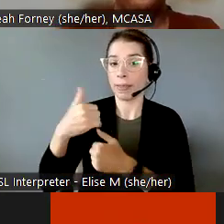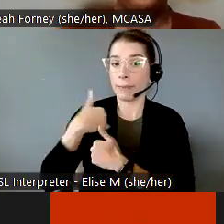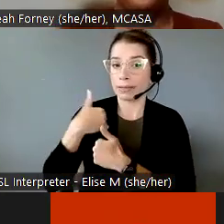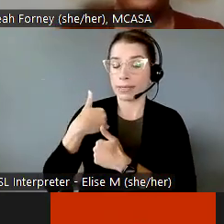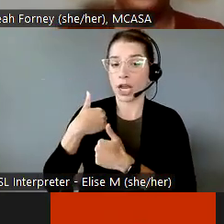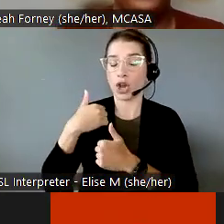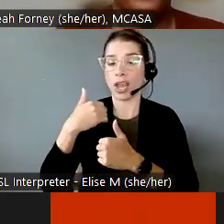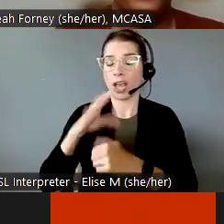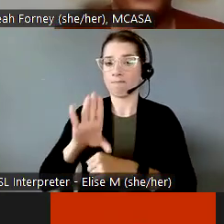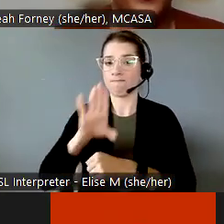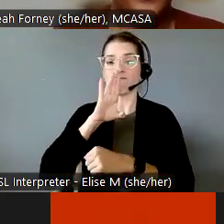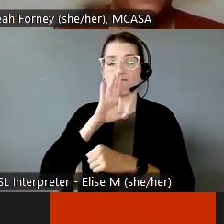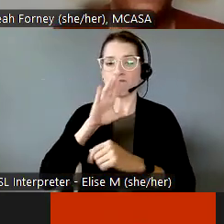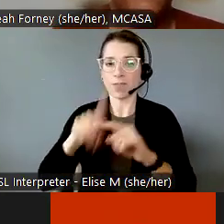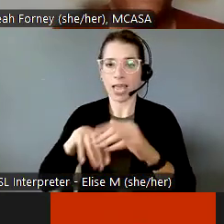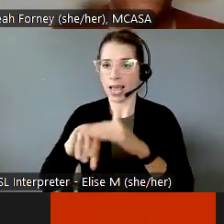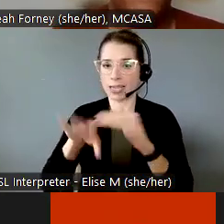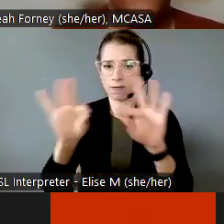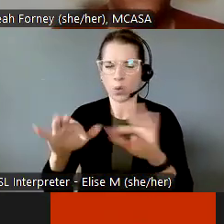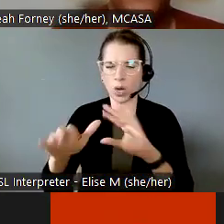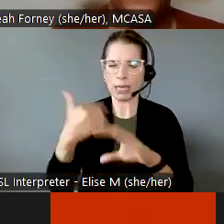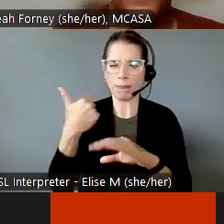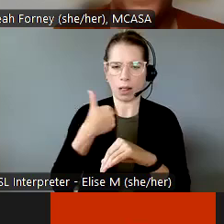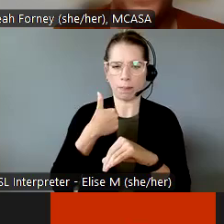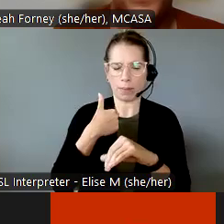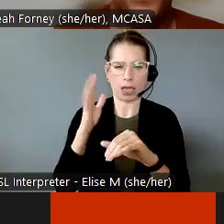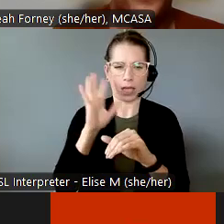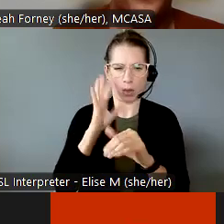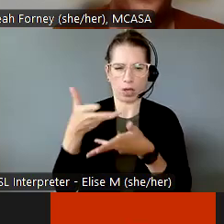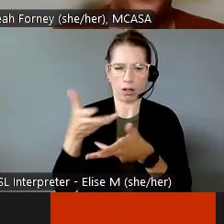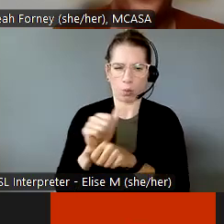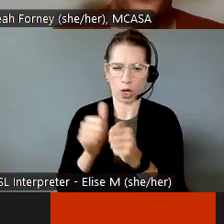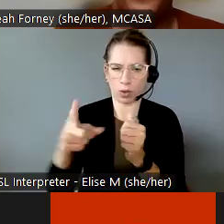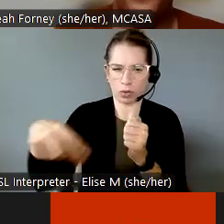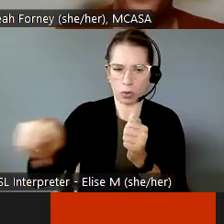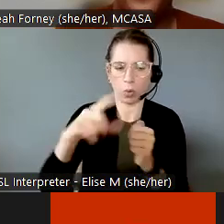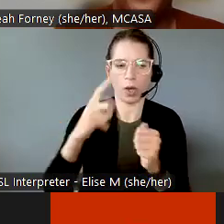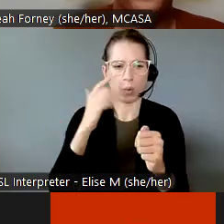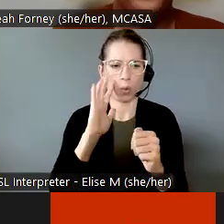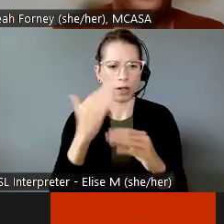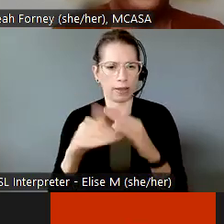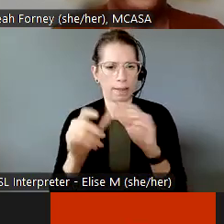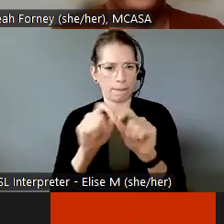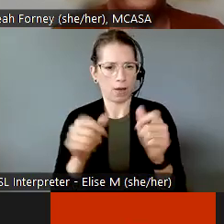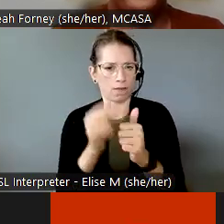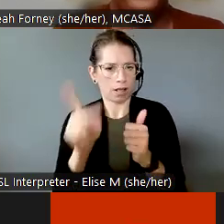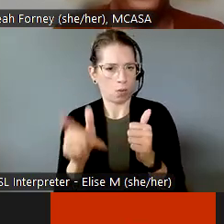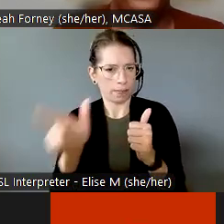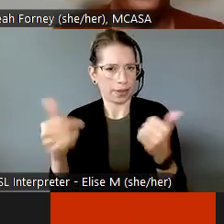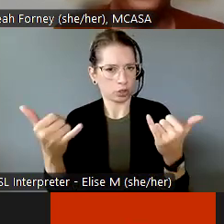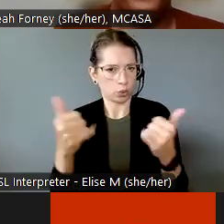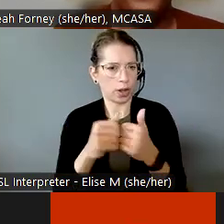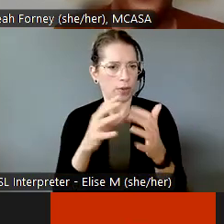accessing the form, feel free to email me and we'll do a workaround. I'll be sending a follow-up email later today with a copy of the slides,